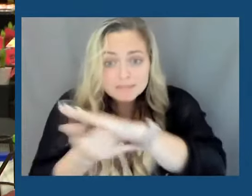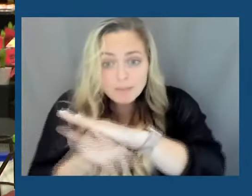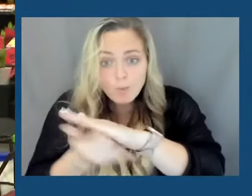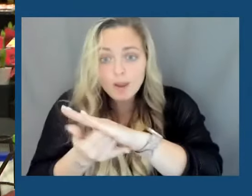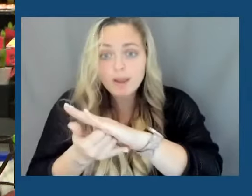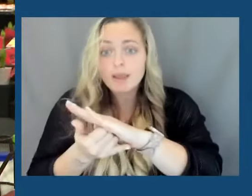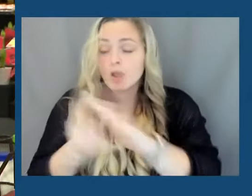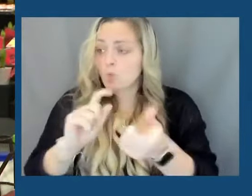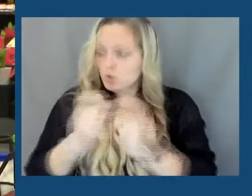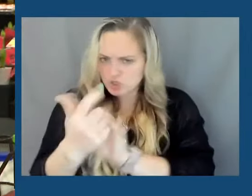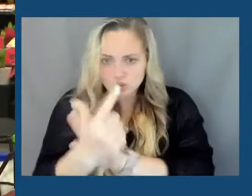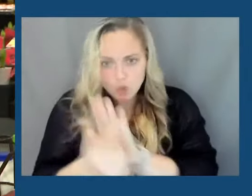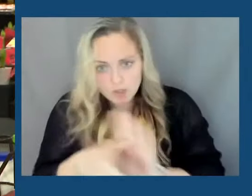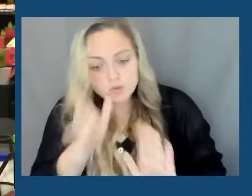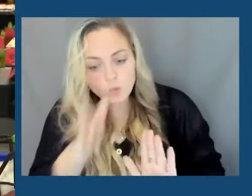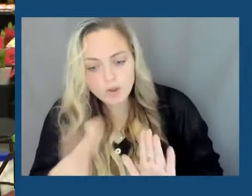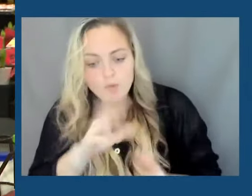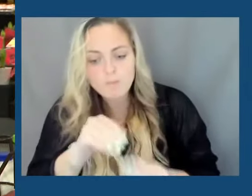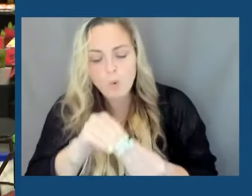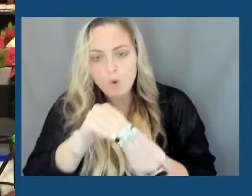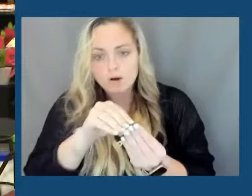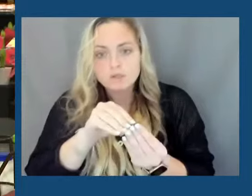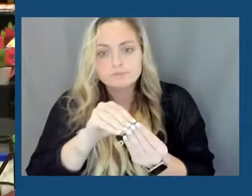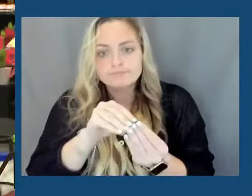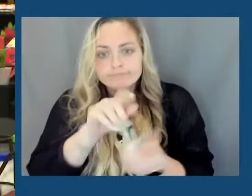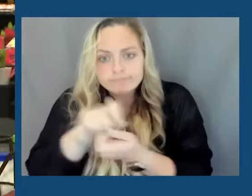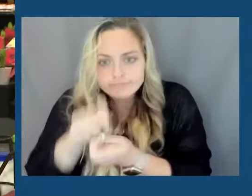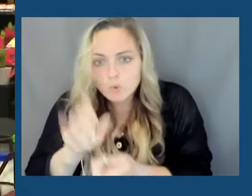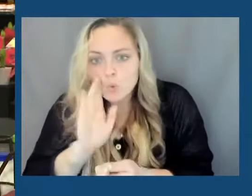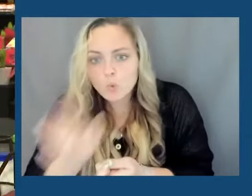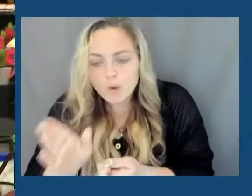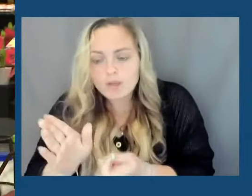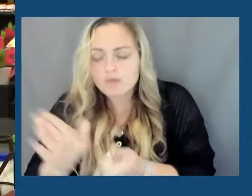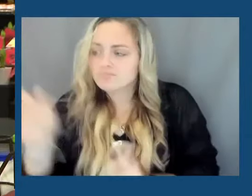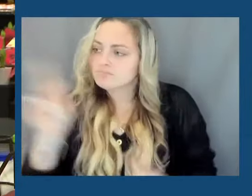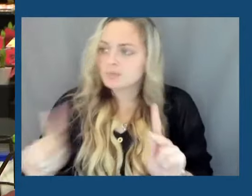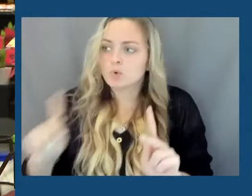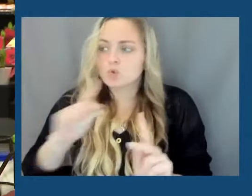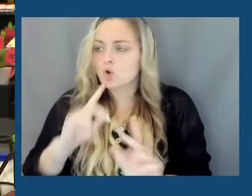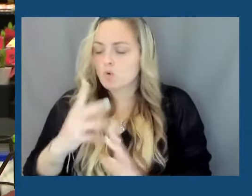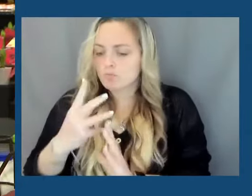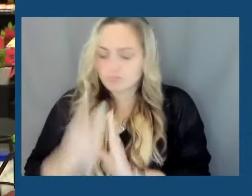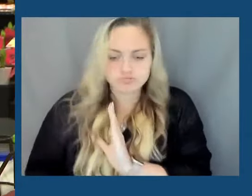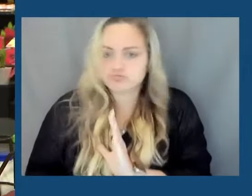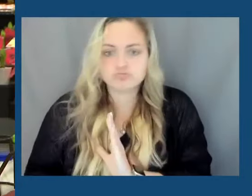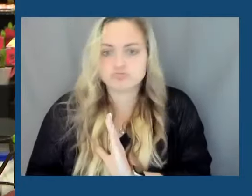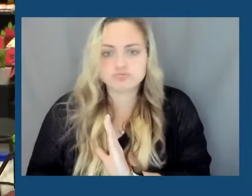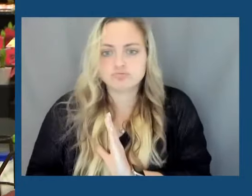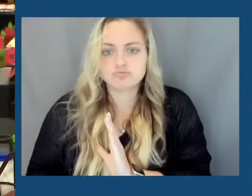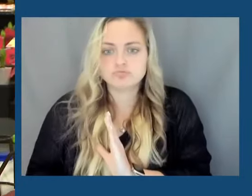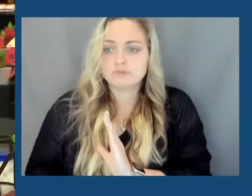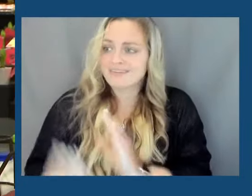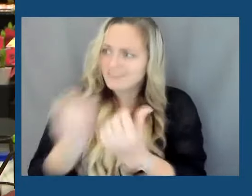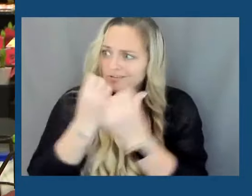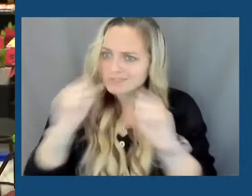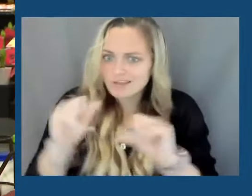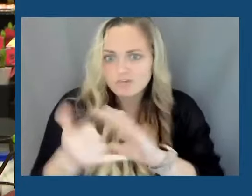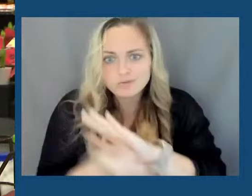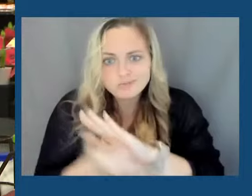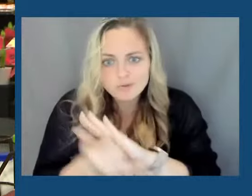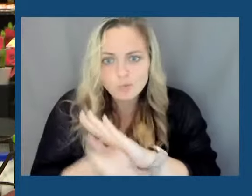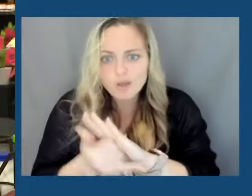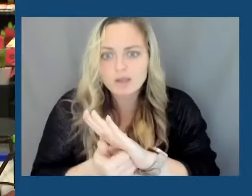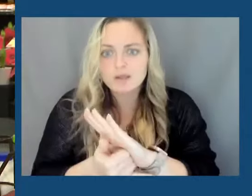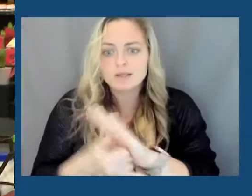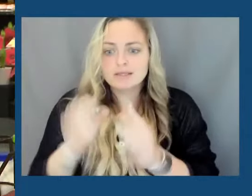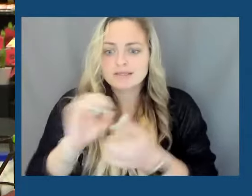laws. We're going to get more details out on that to make sure that people do not fall to the cracks, that people are safe on our subways, that a